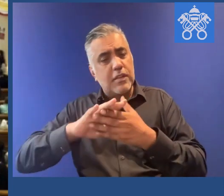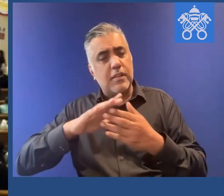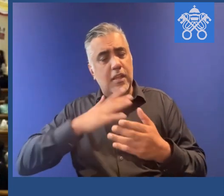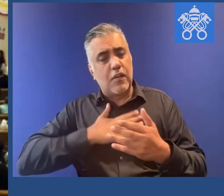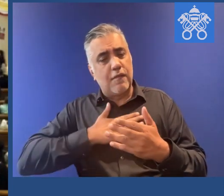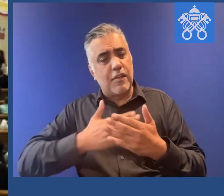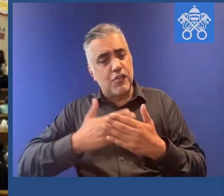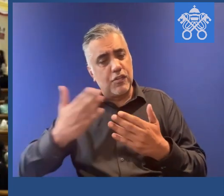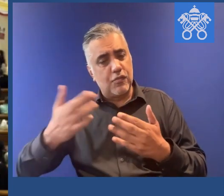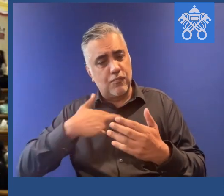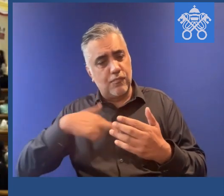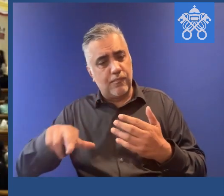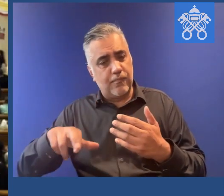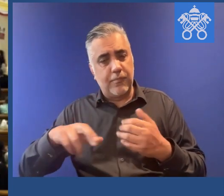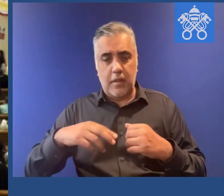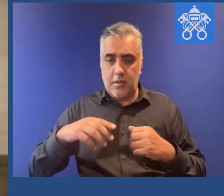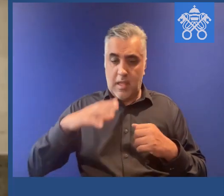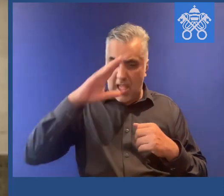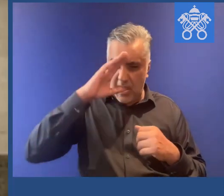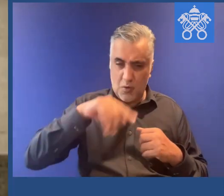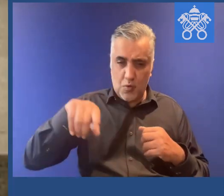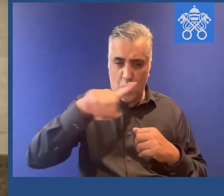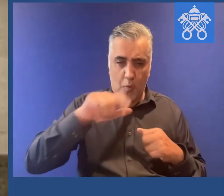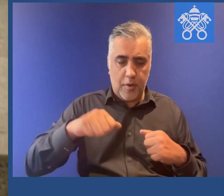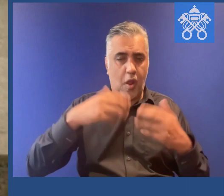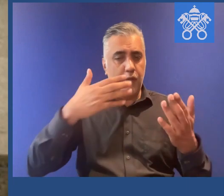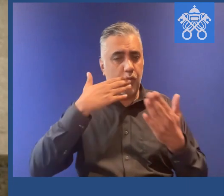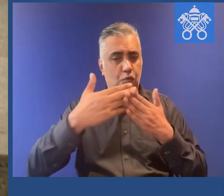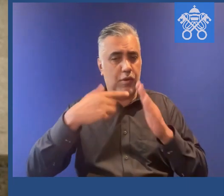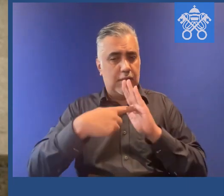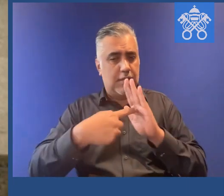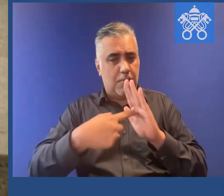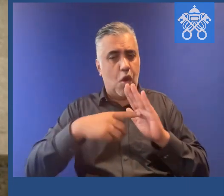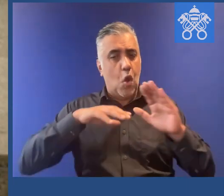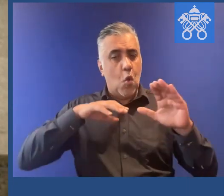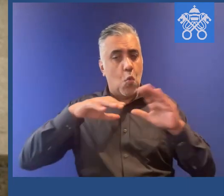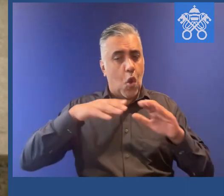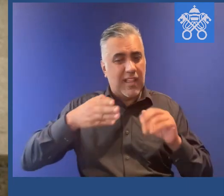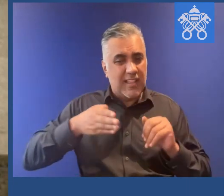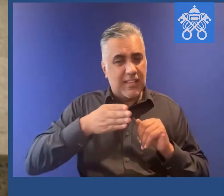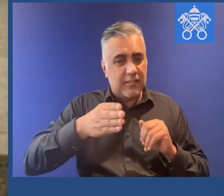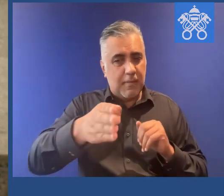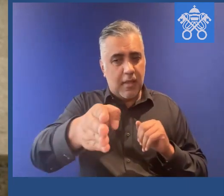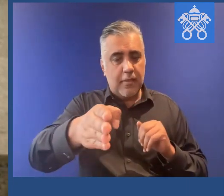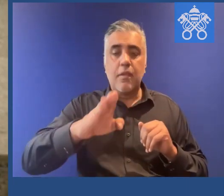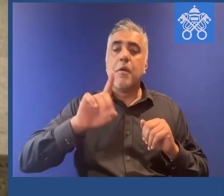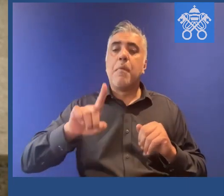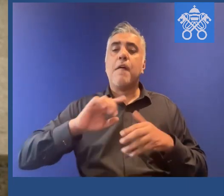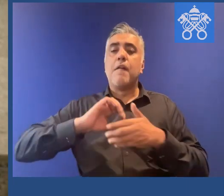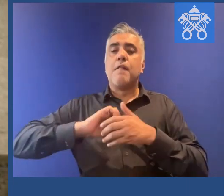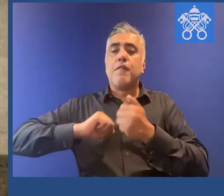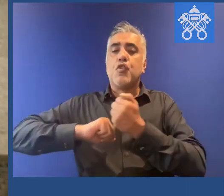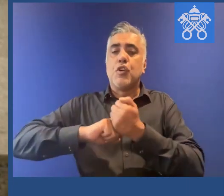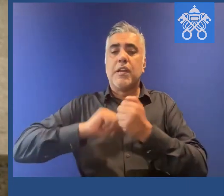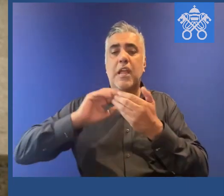confessions. I know that you are already offering a good example of walking this path, but fraternity